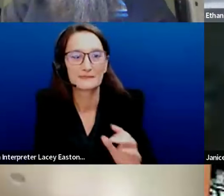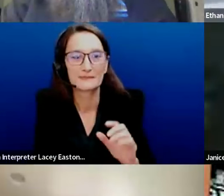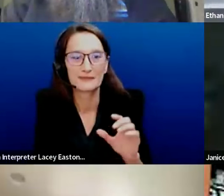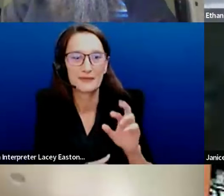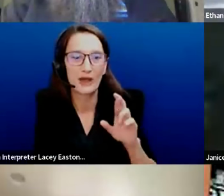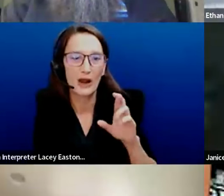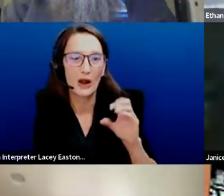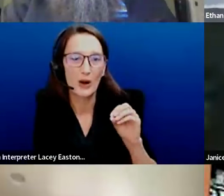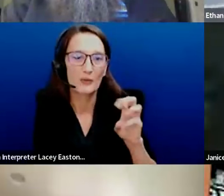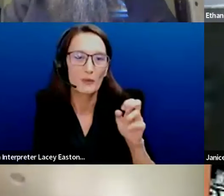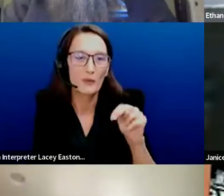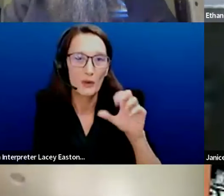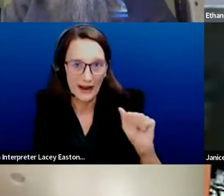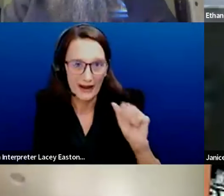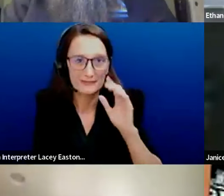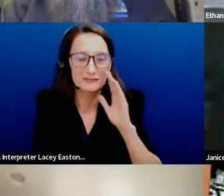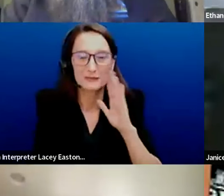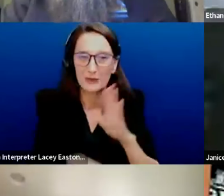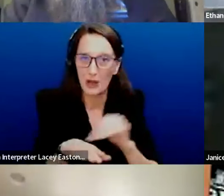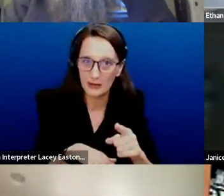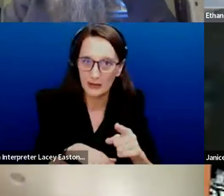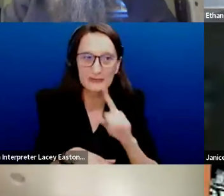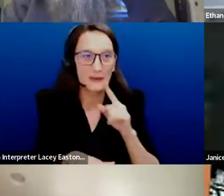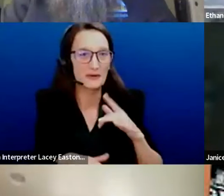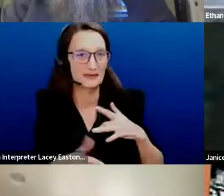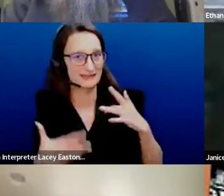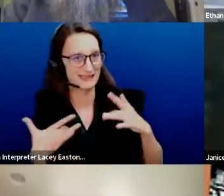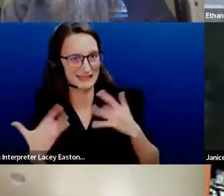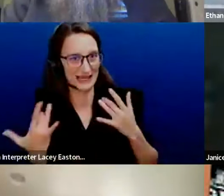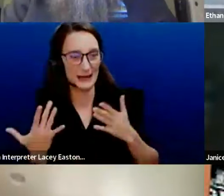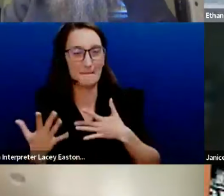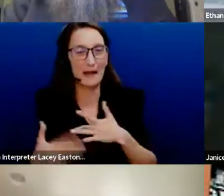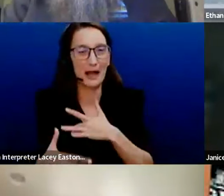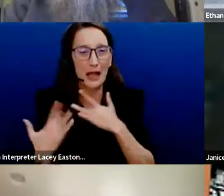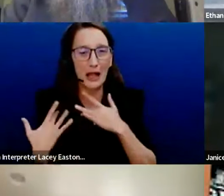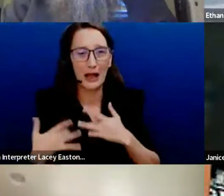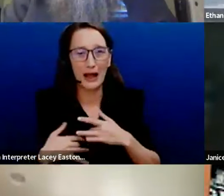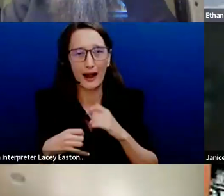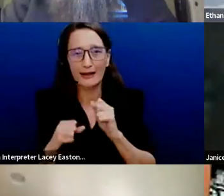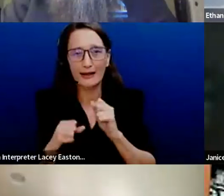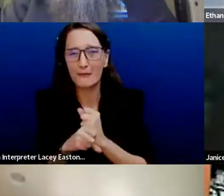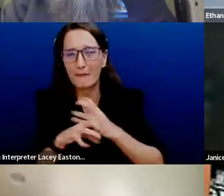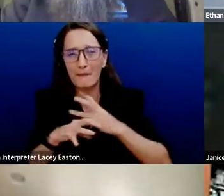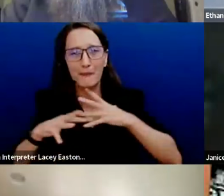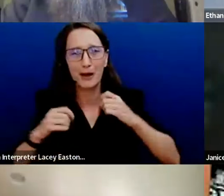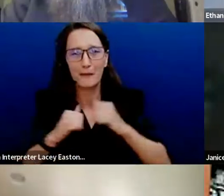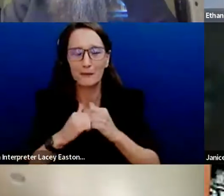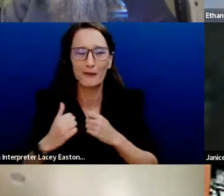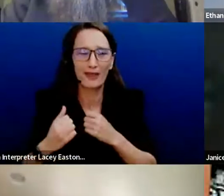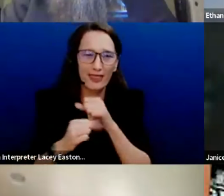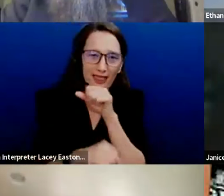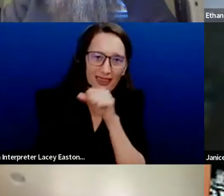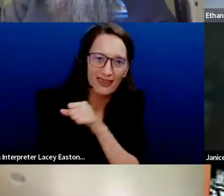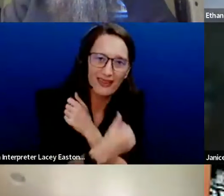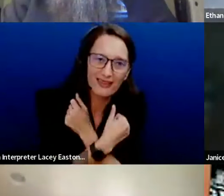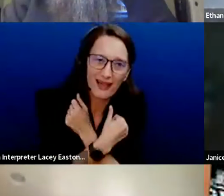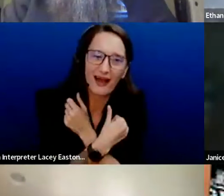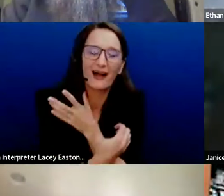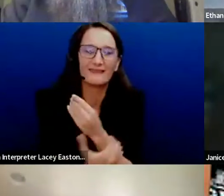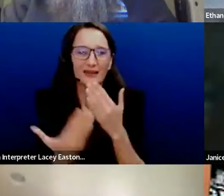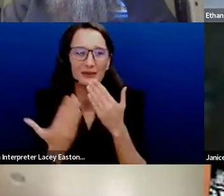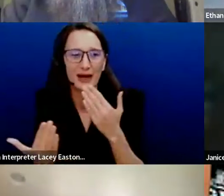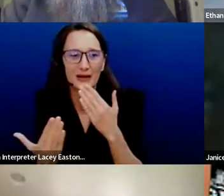heart is so bursting with so much love and gratitude for just